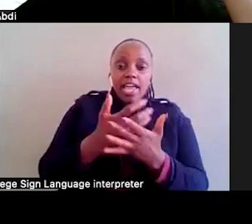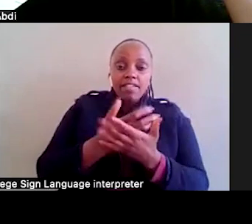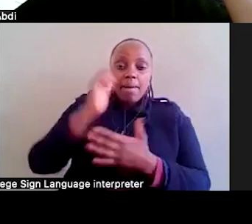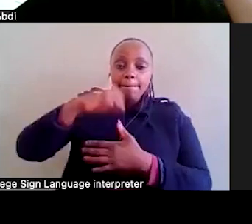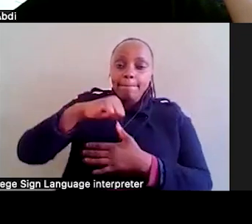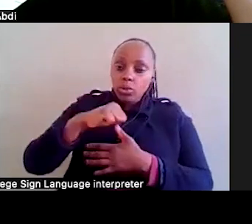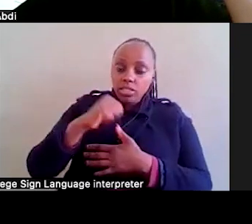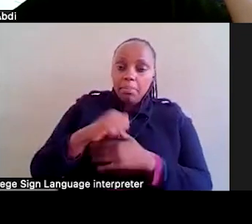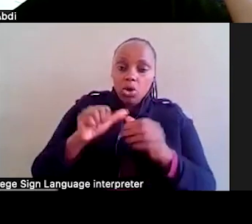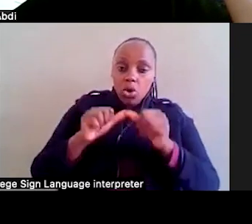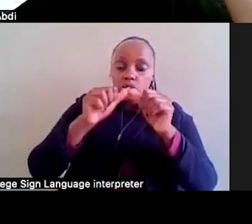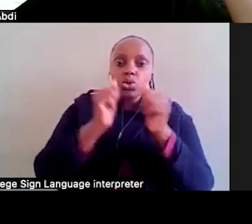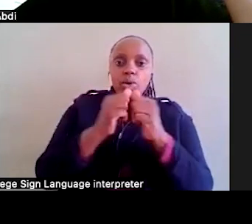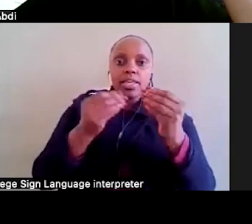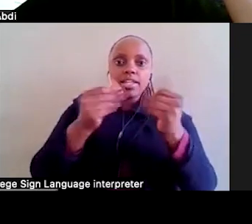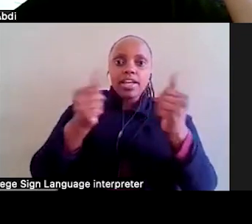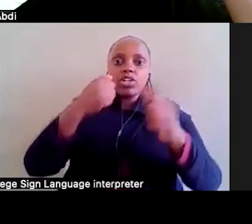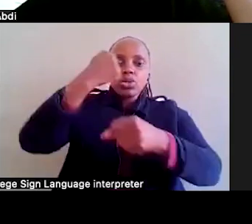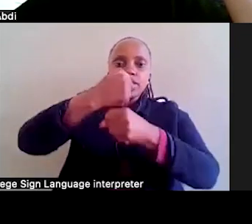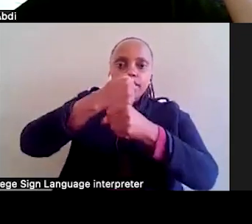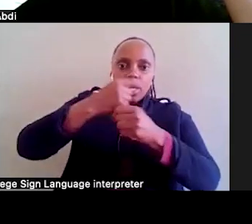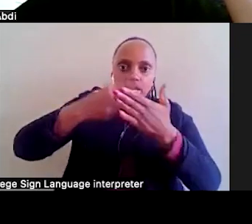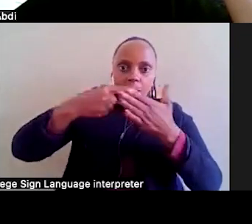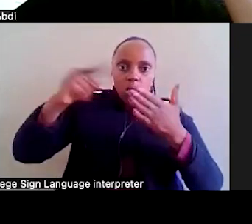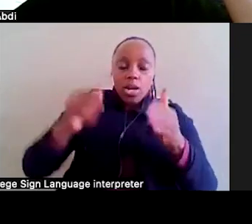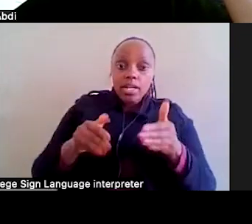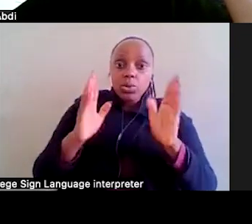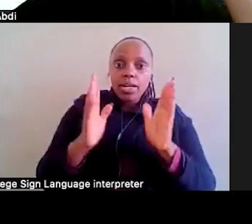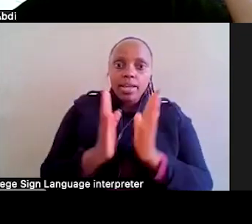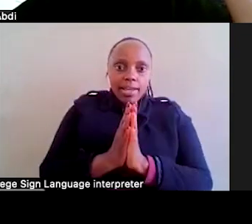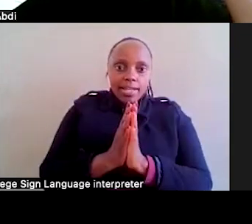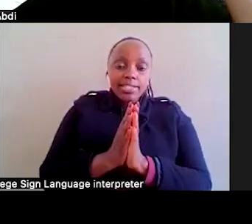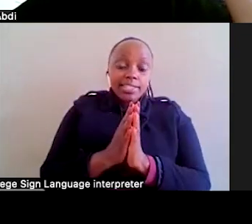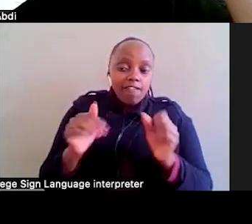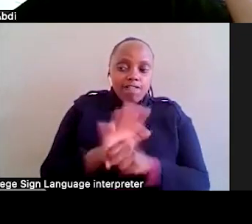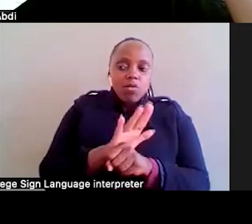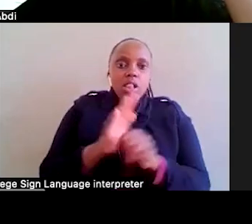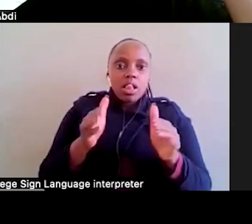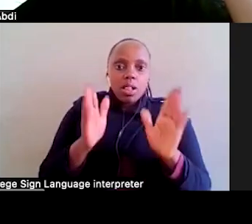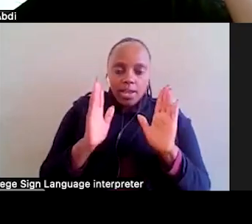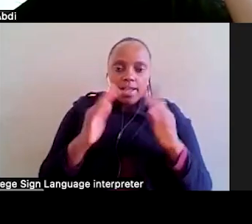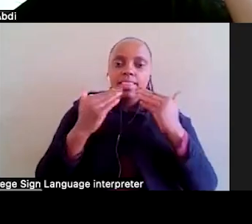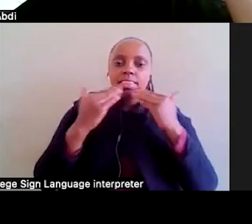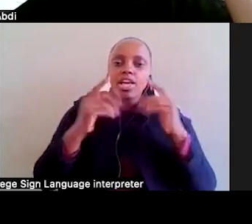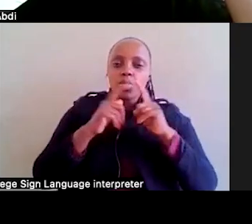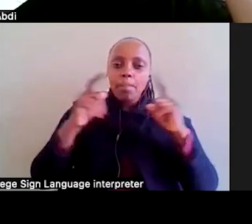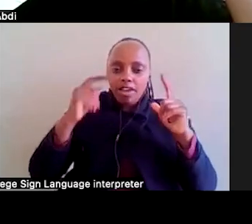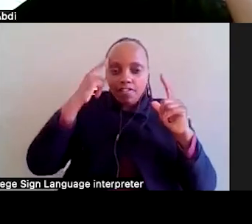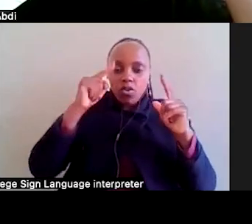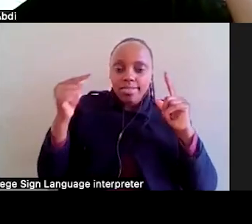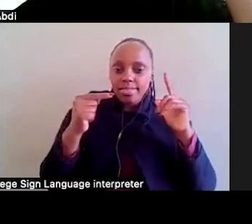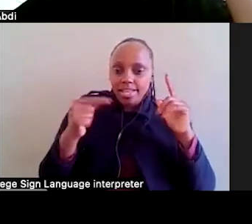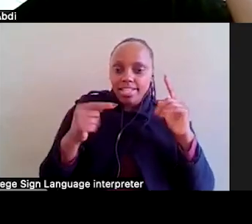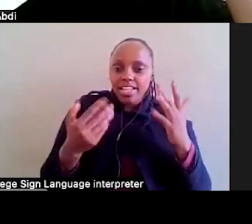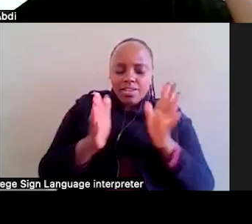to have our interventions done in the right way and more holistically. So thank you so much for that